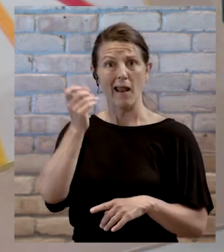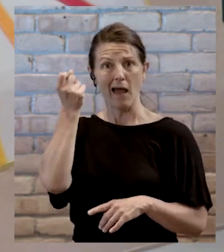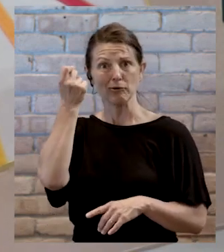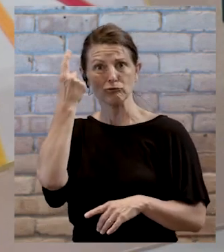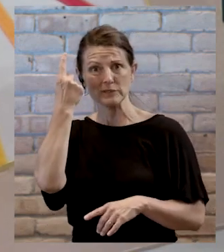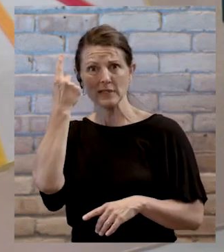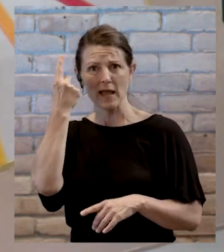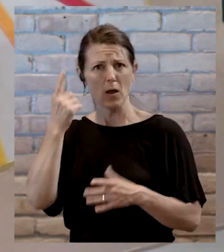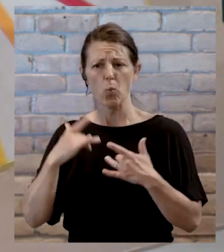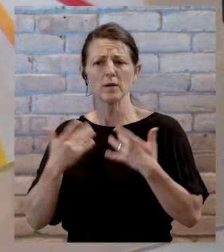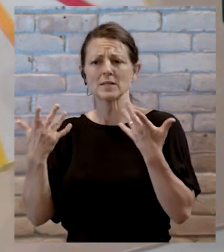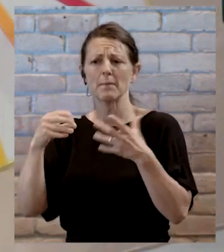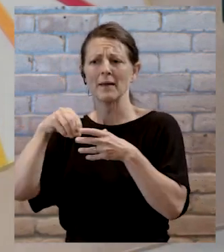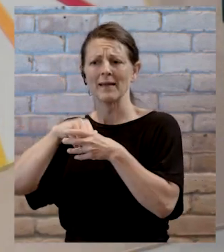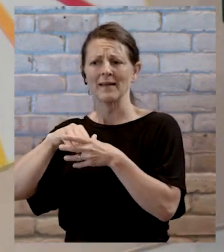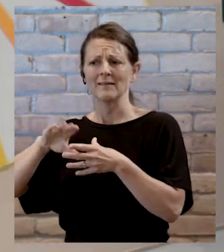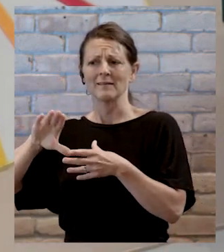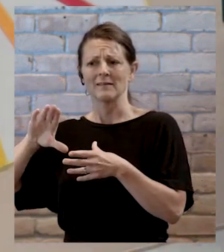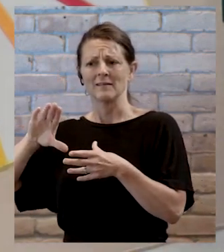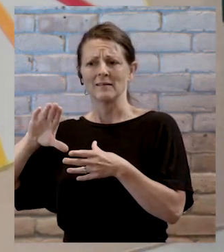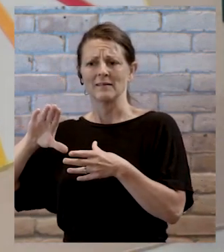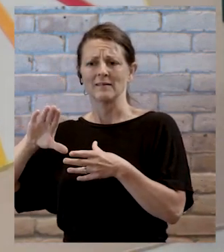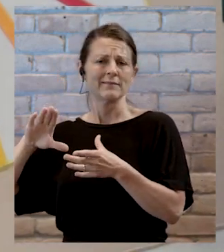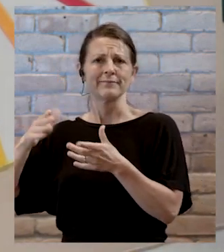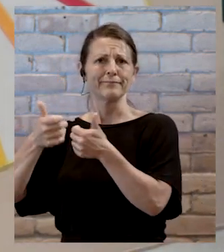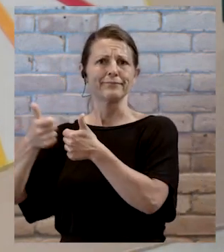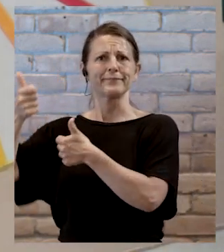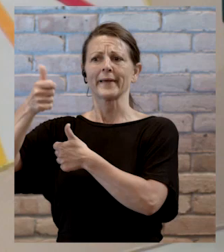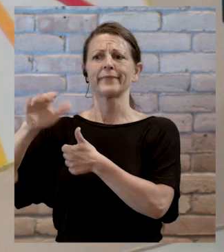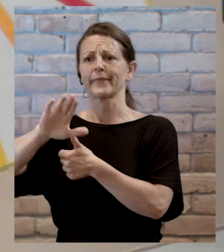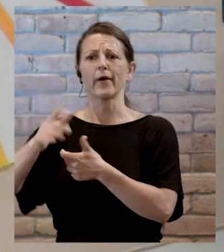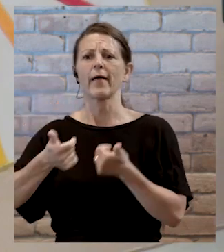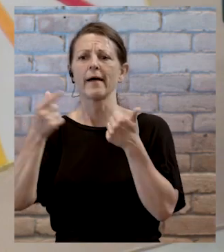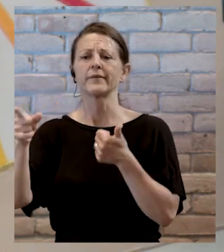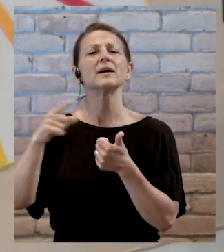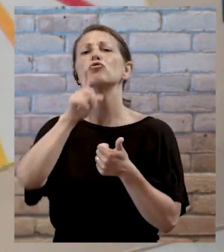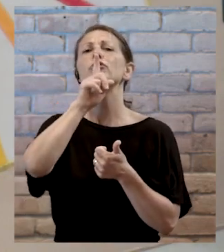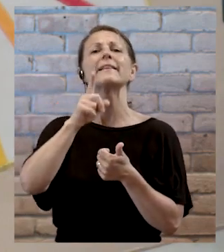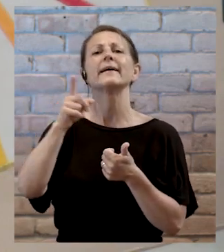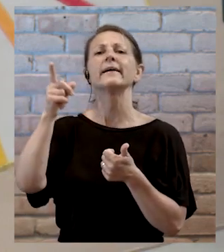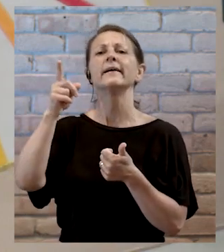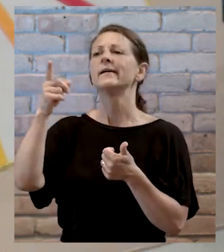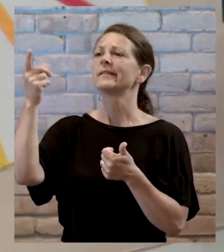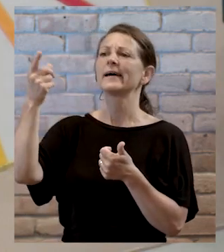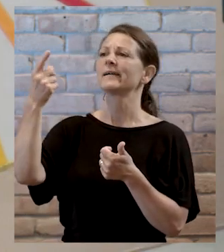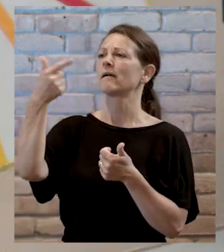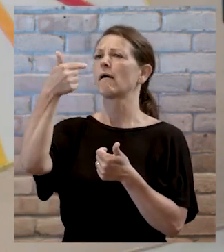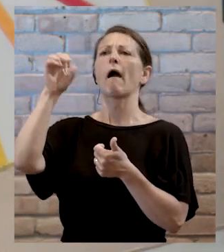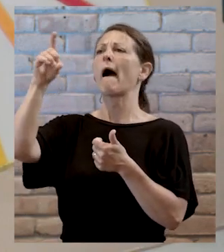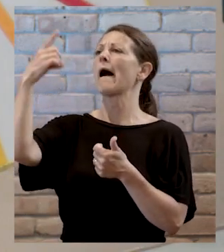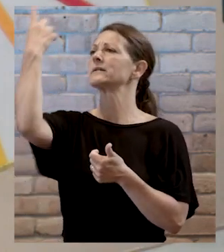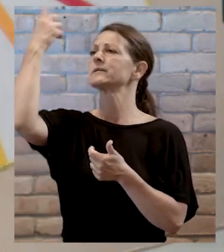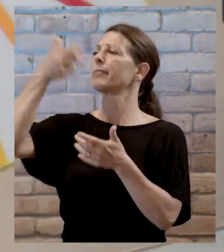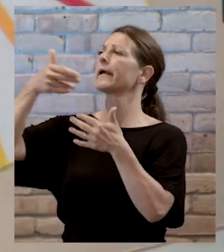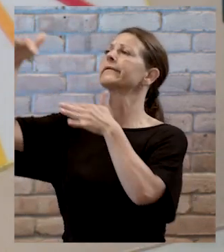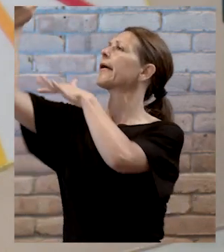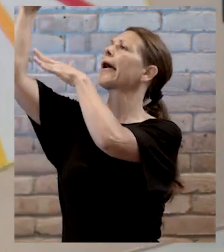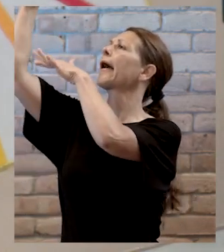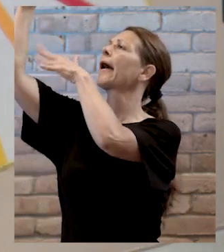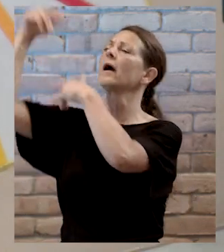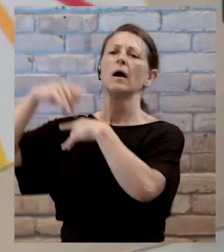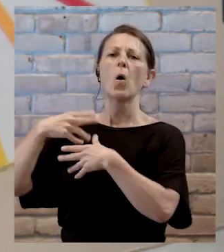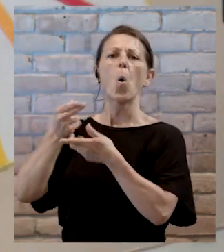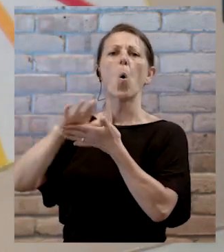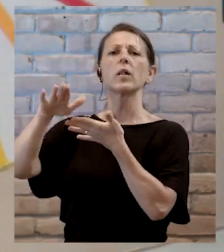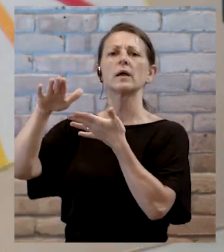people. Because God is always some far-off deity that's too busy and too holy and too important to come down to be with